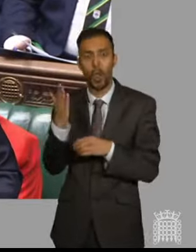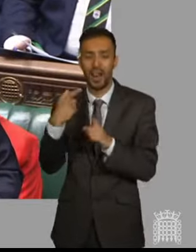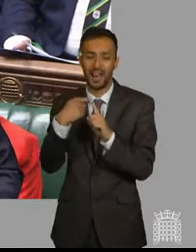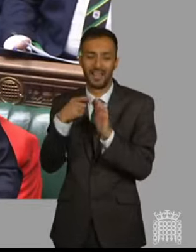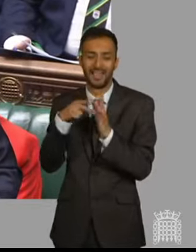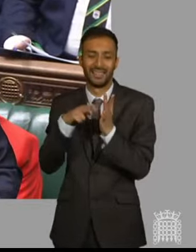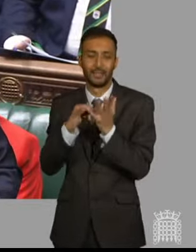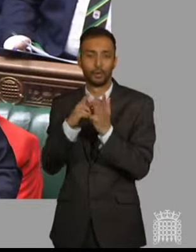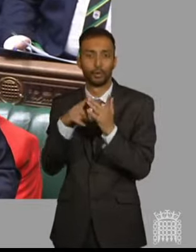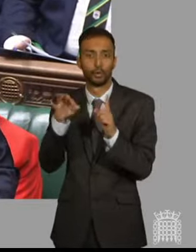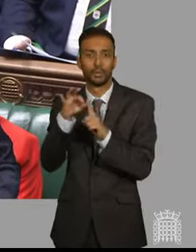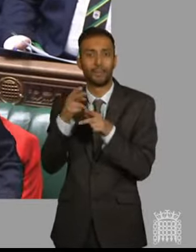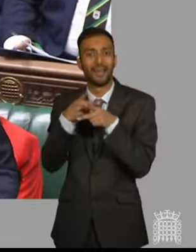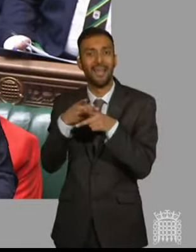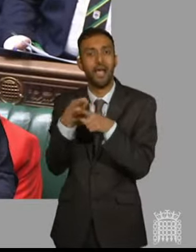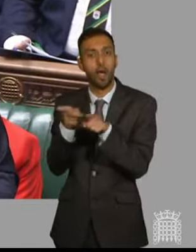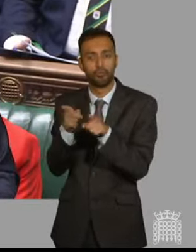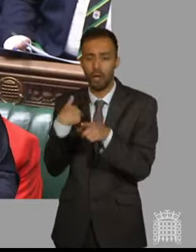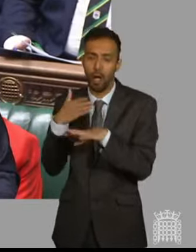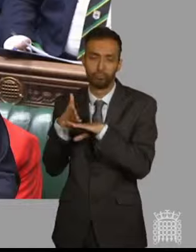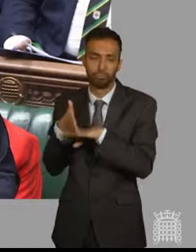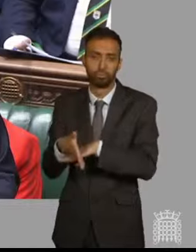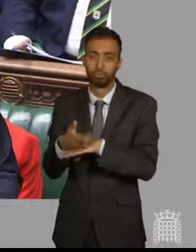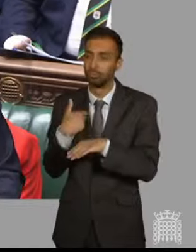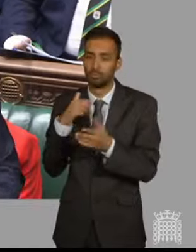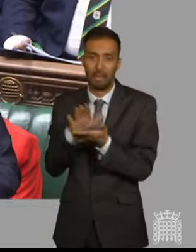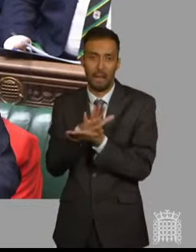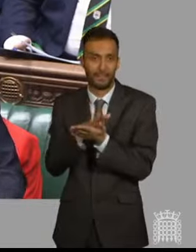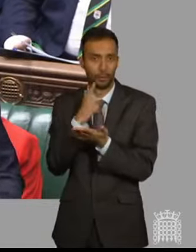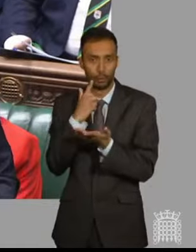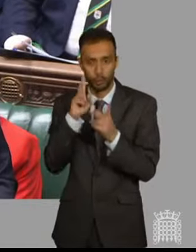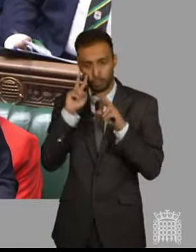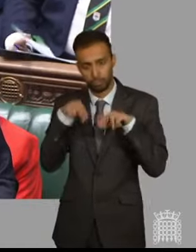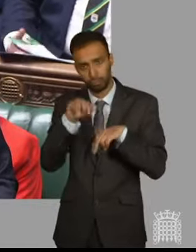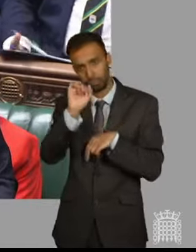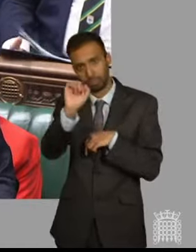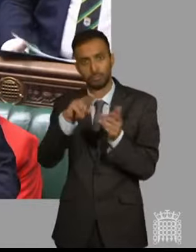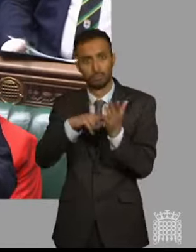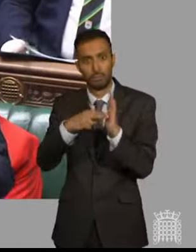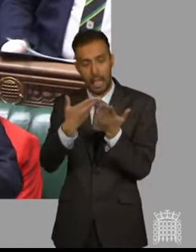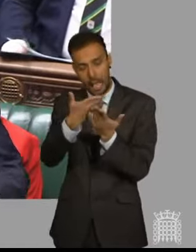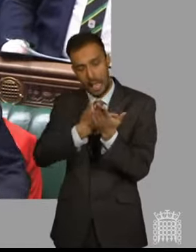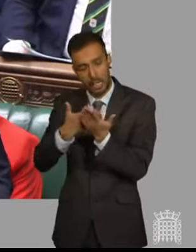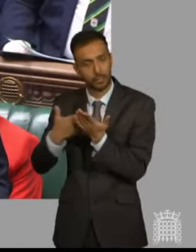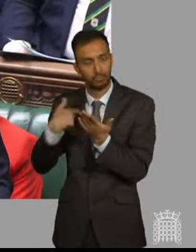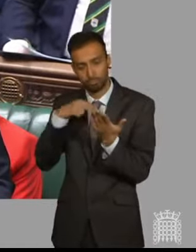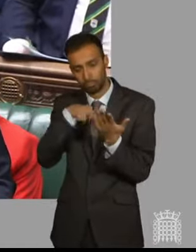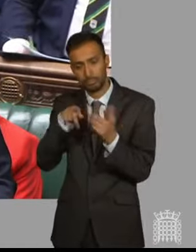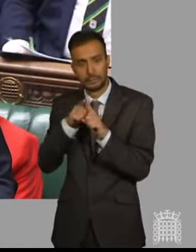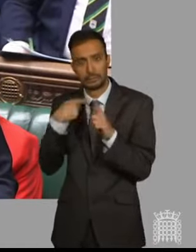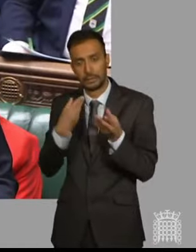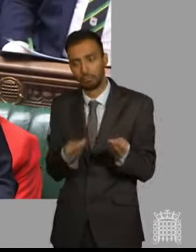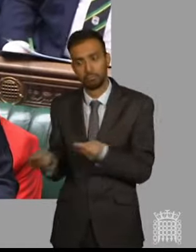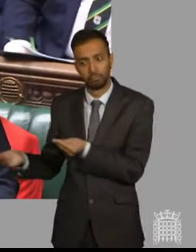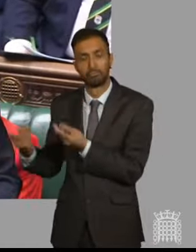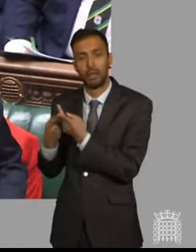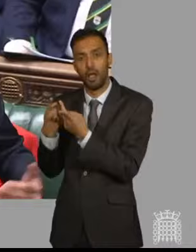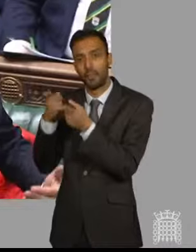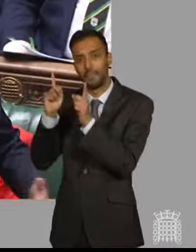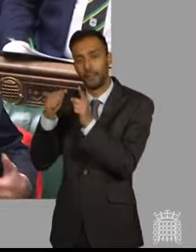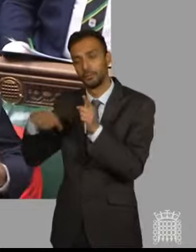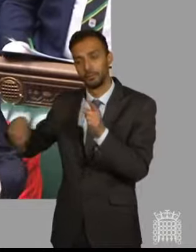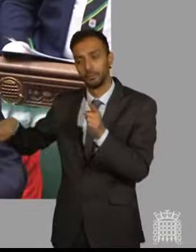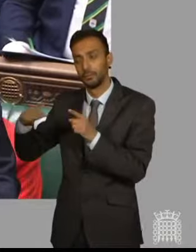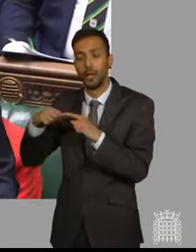gentleman mentioned and make sure that ministers have a look at them too. And as I pay tribute to all of those in his constituency and elsewhere, they're doing a terrific job.